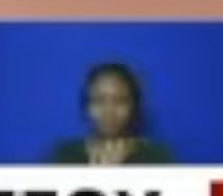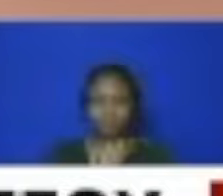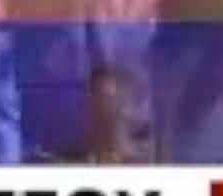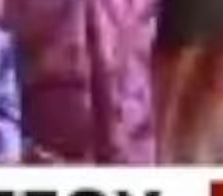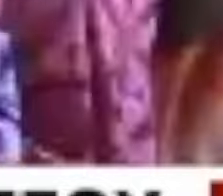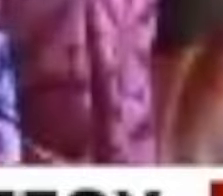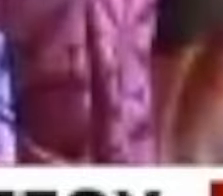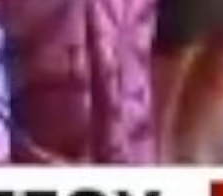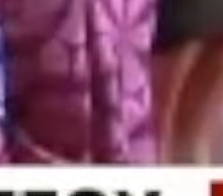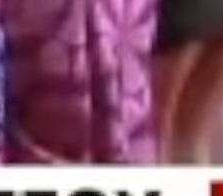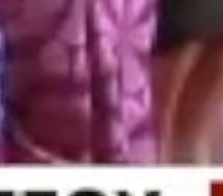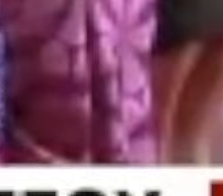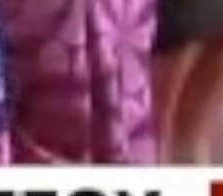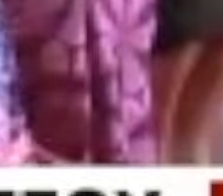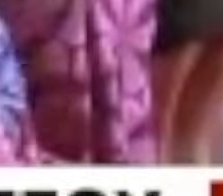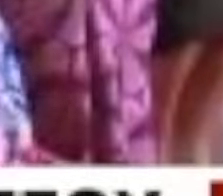their counties,